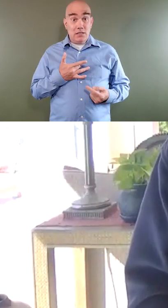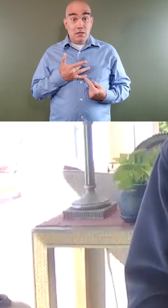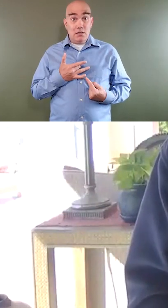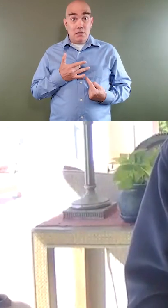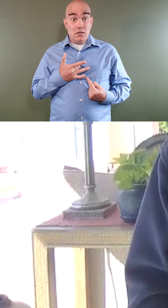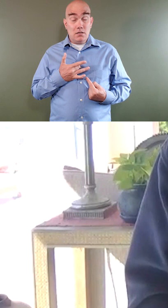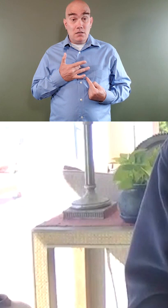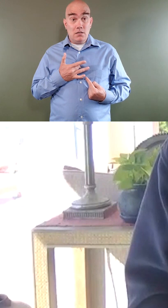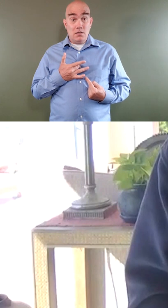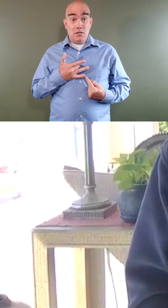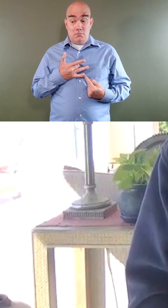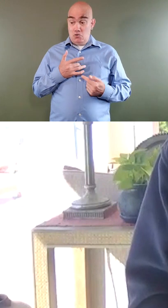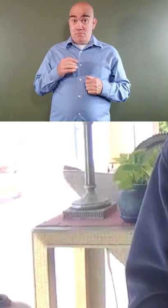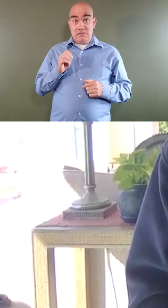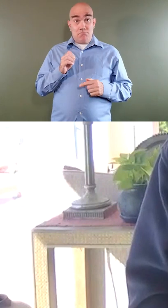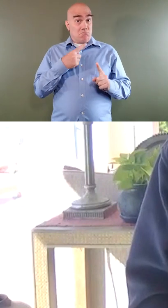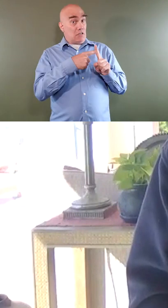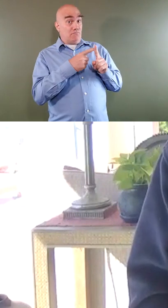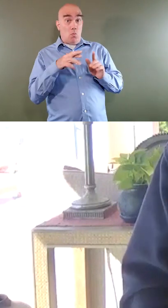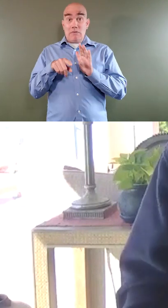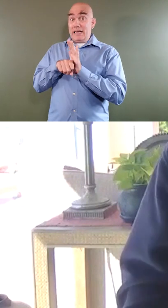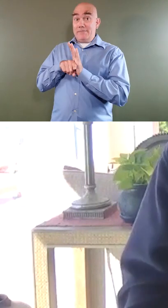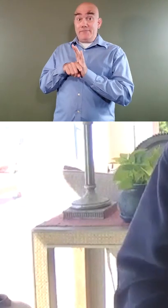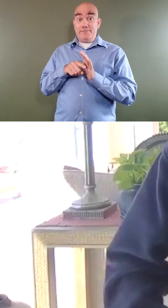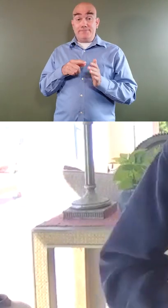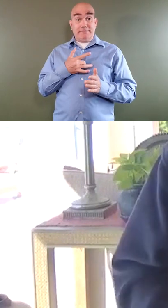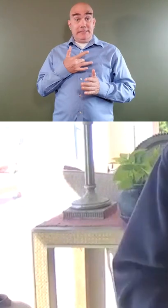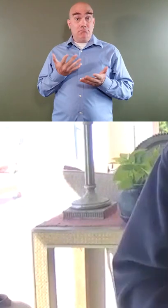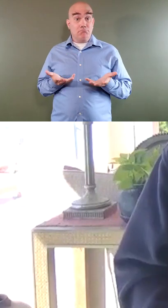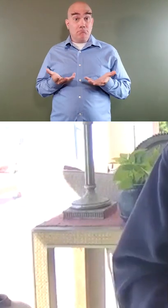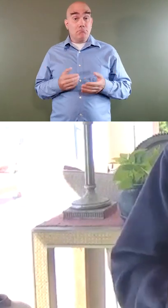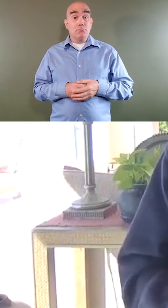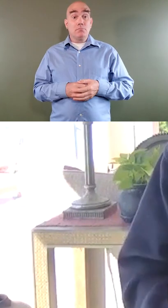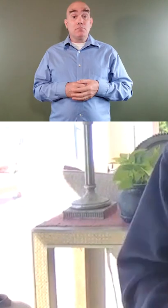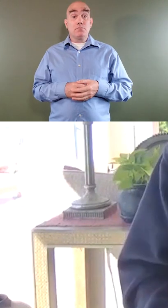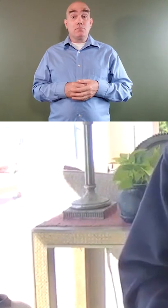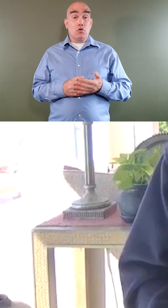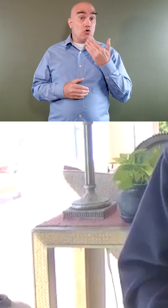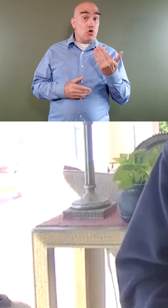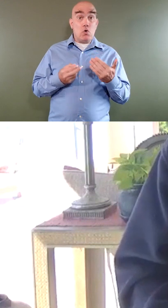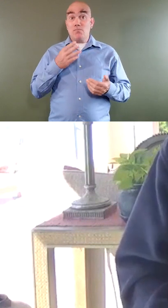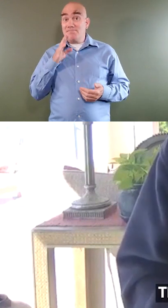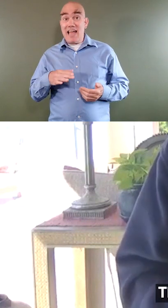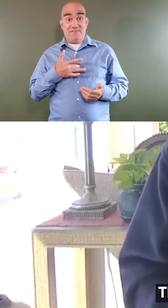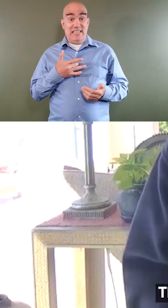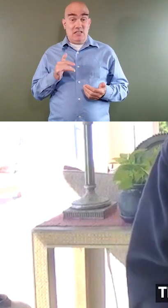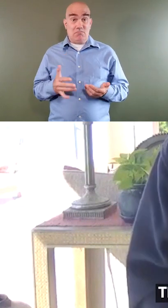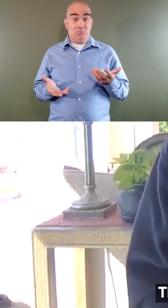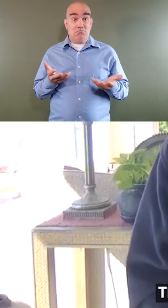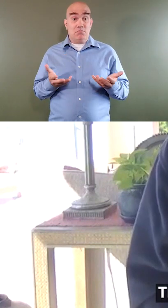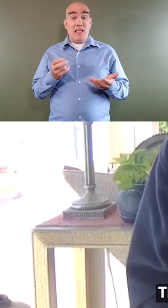feeling, either it could be a positive feeling or negative feeling, good feeling or bad feeling. Then